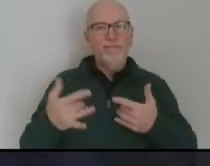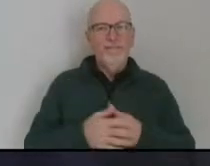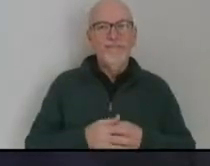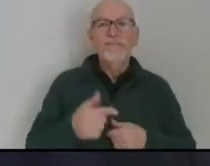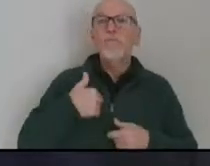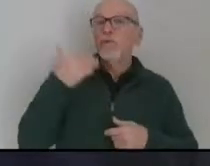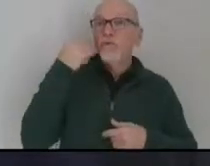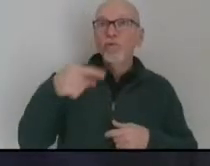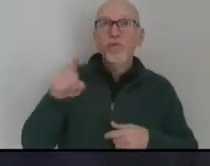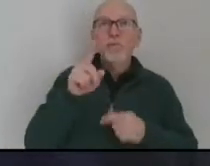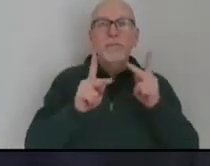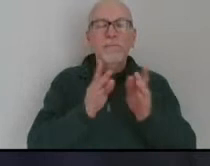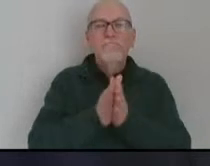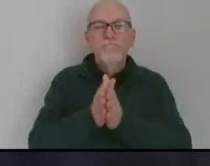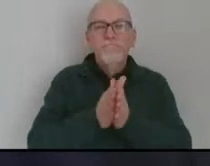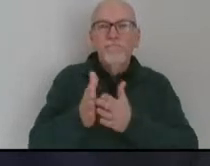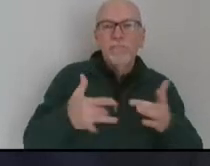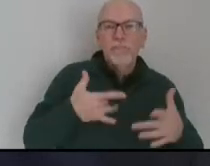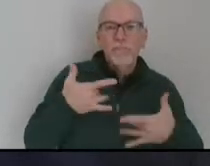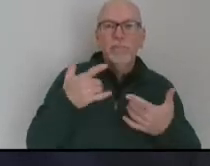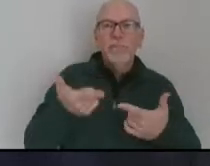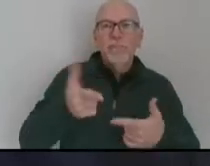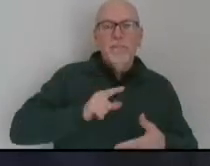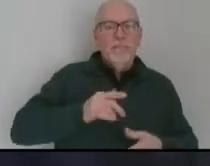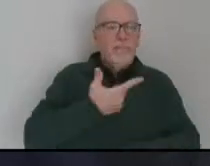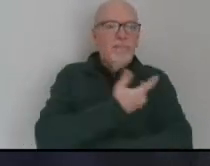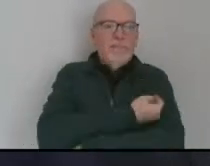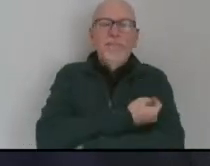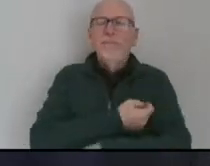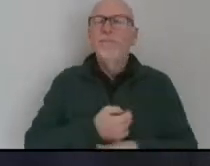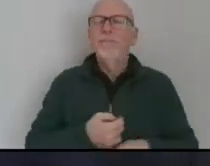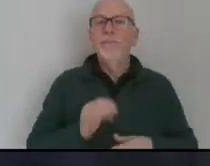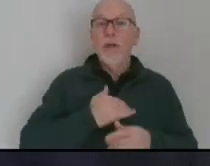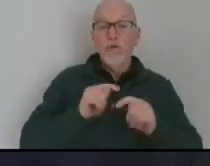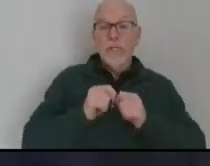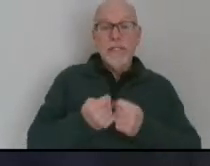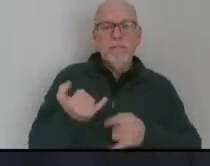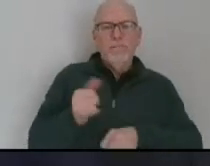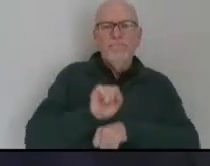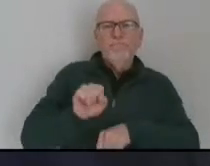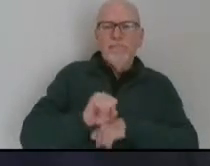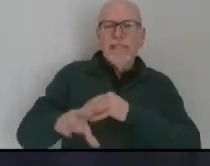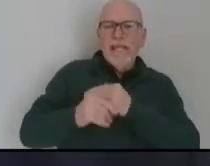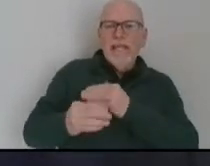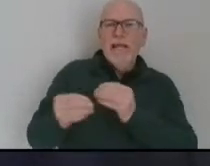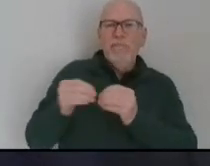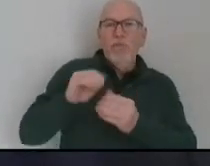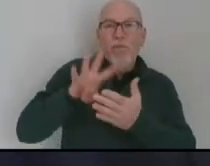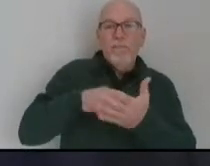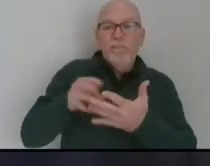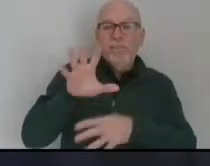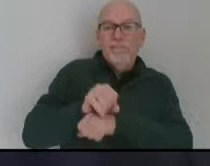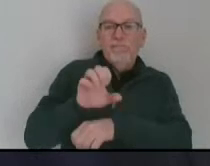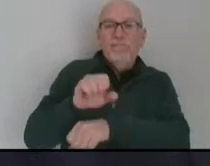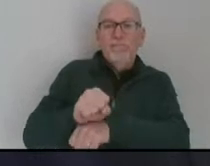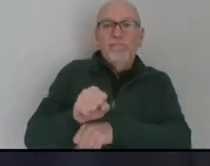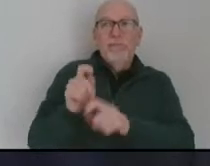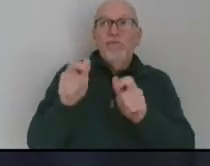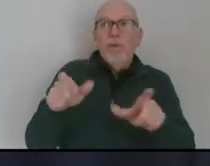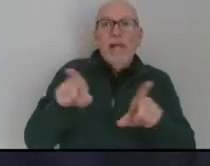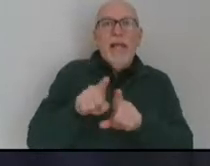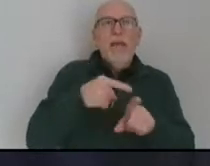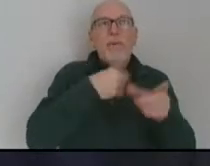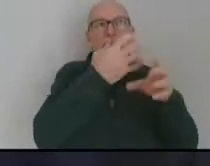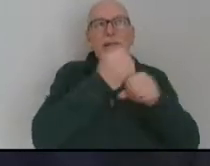eager and anxious for their turn to be vaccinated. Our team is working to add appointments to schedules as quickly as our supplies allow.